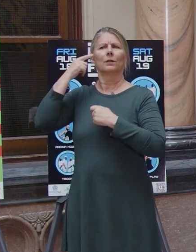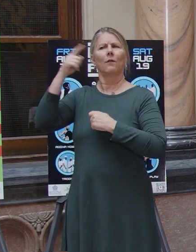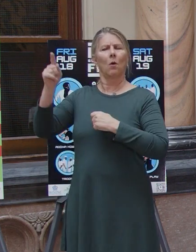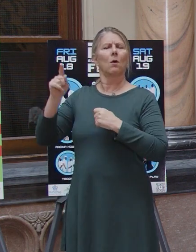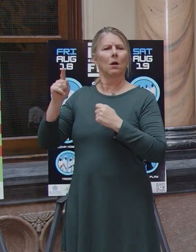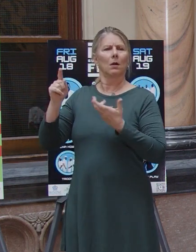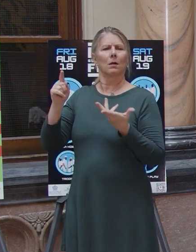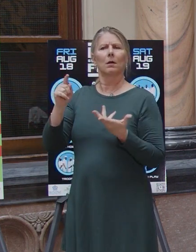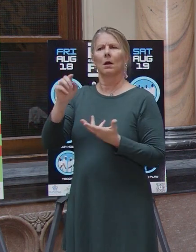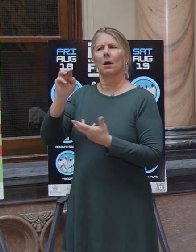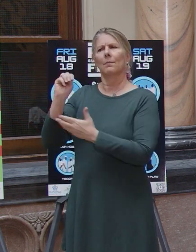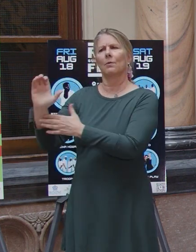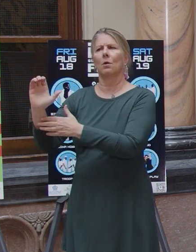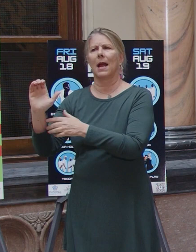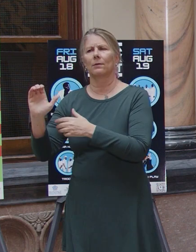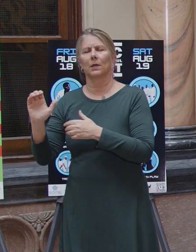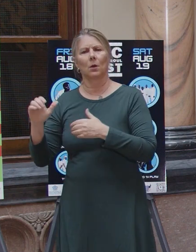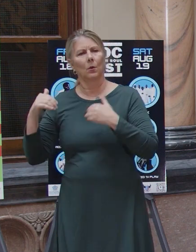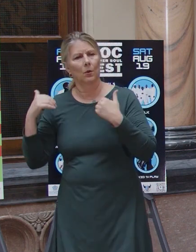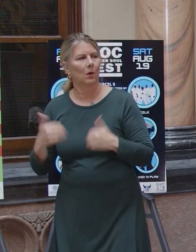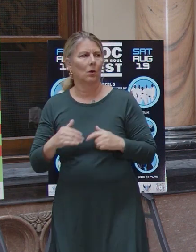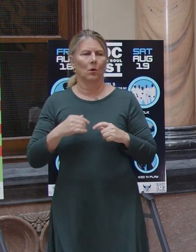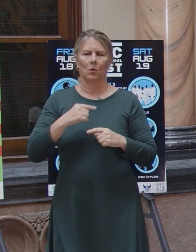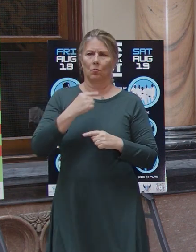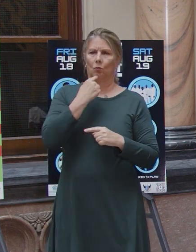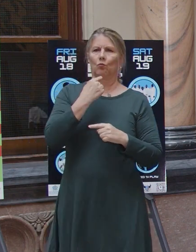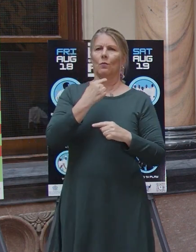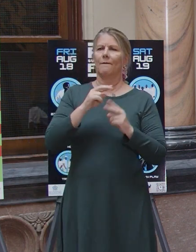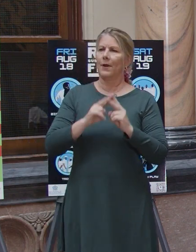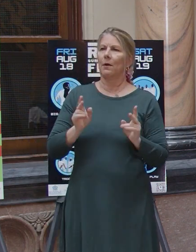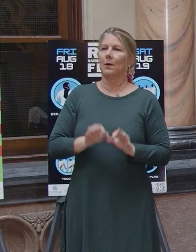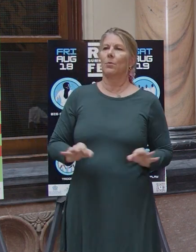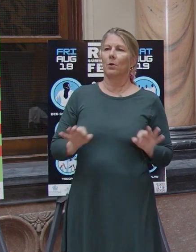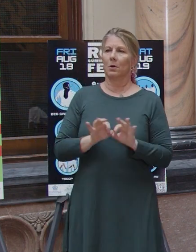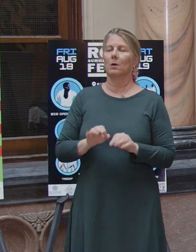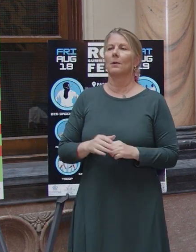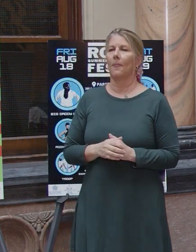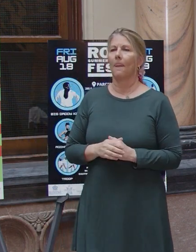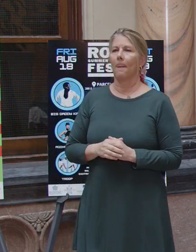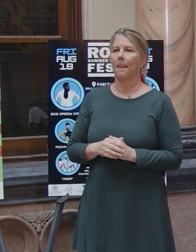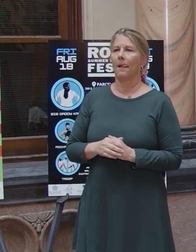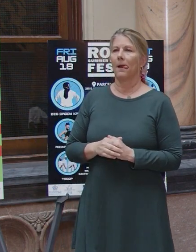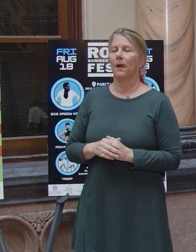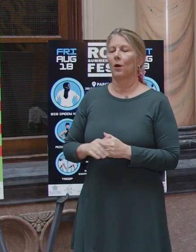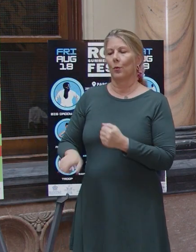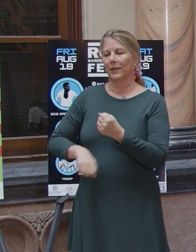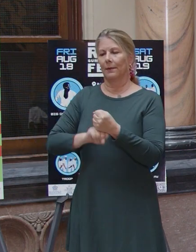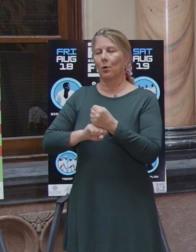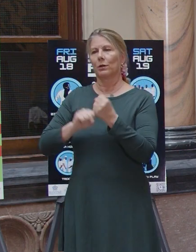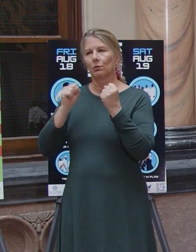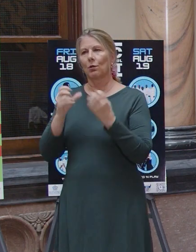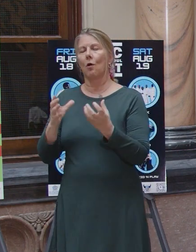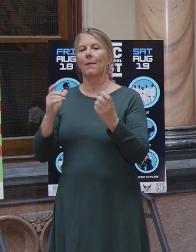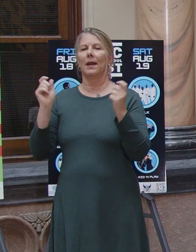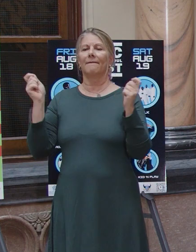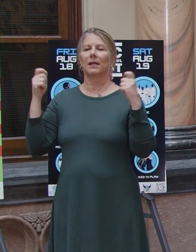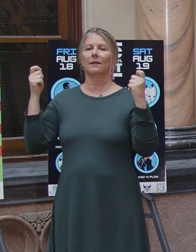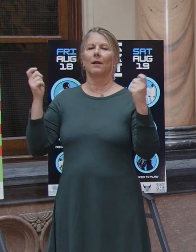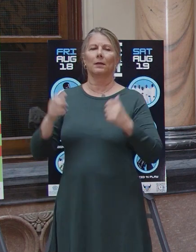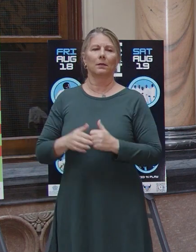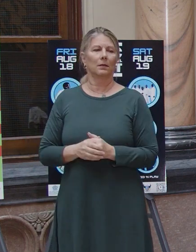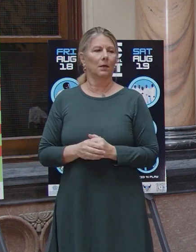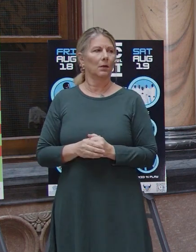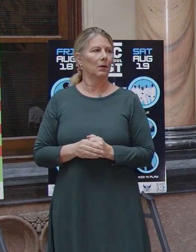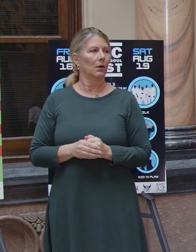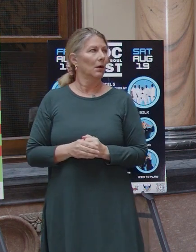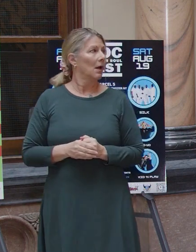They're absolutely critical, right? I mean, we support so many festivals, and the economic impact is unbelievable. So there's something called